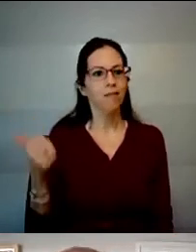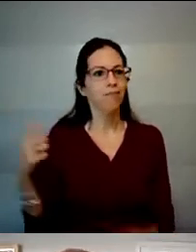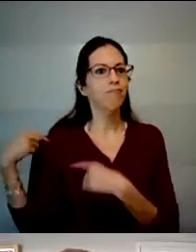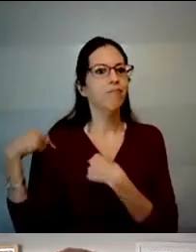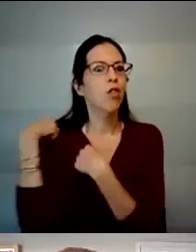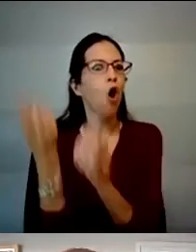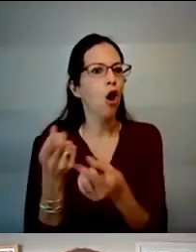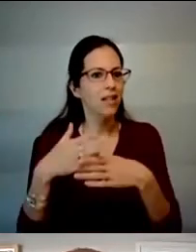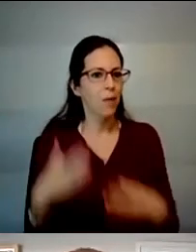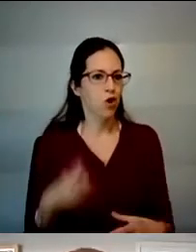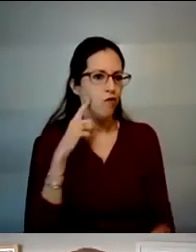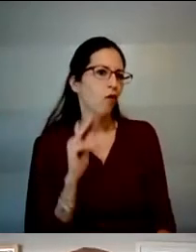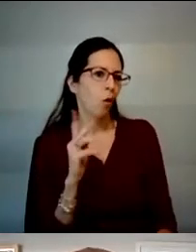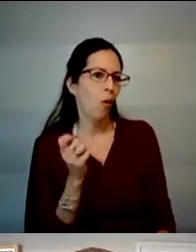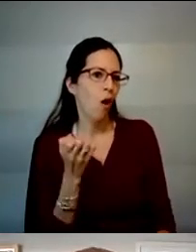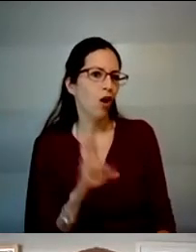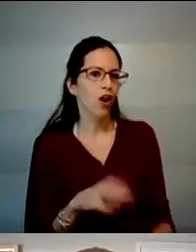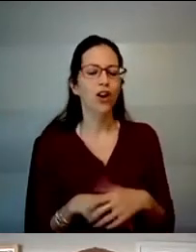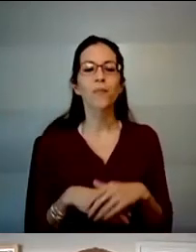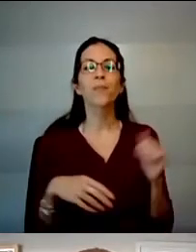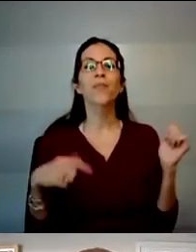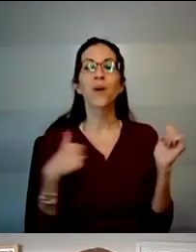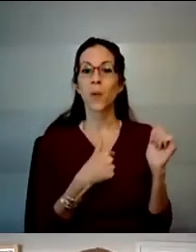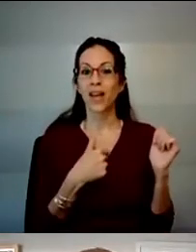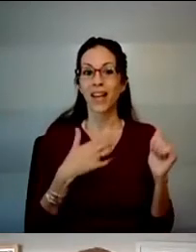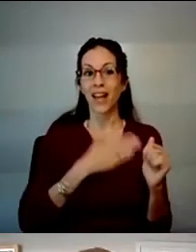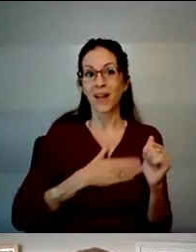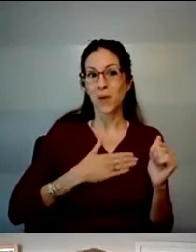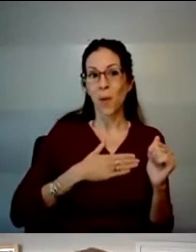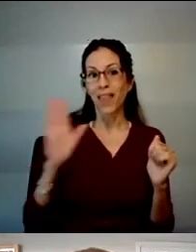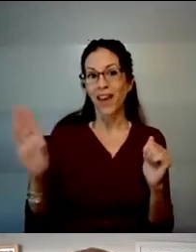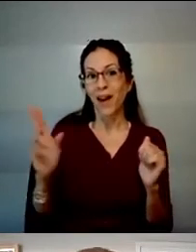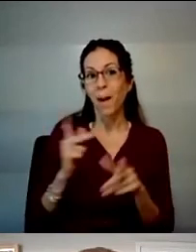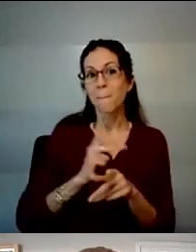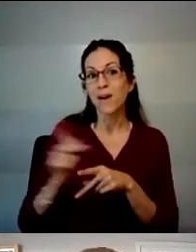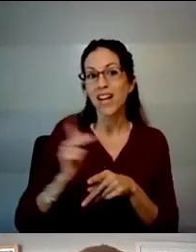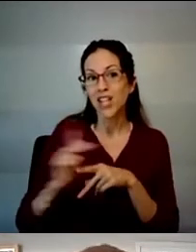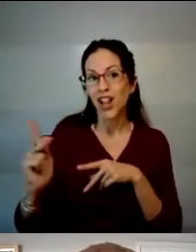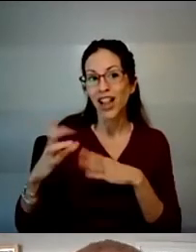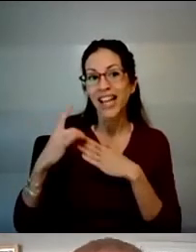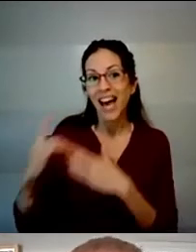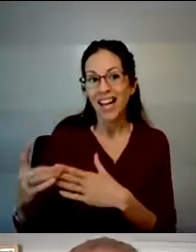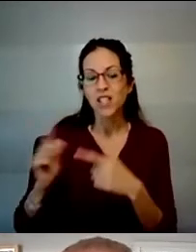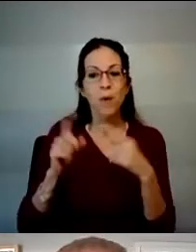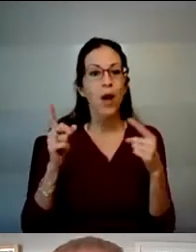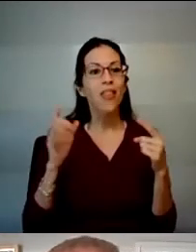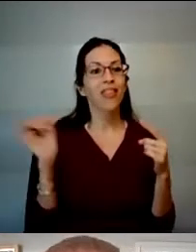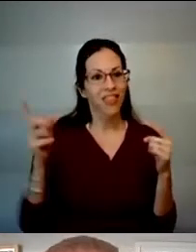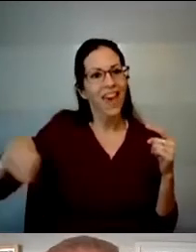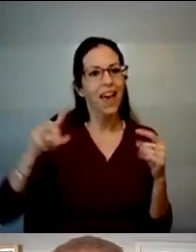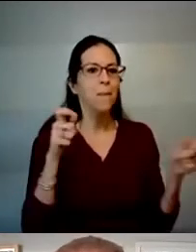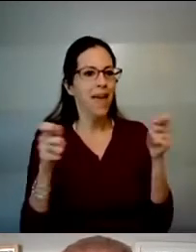only do we enjoy the guidance of their professionals, they manage the Walker's